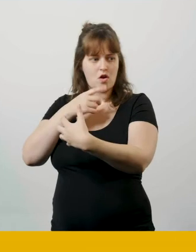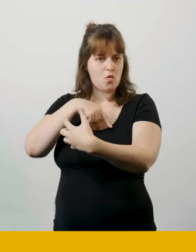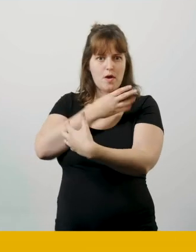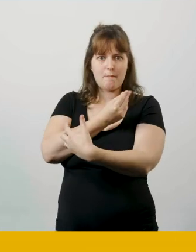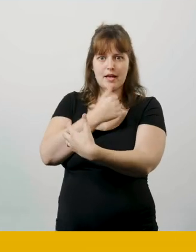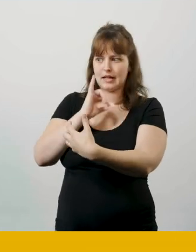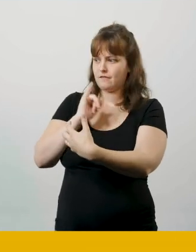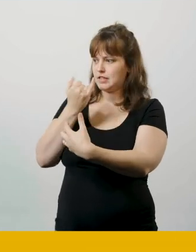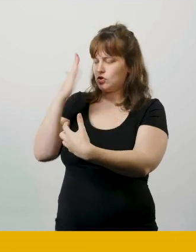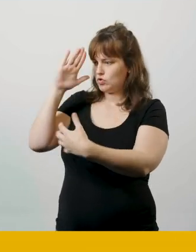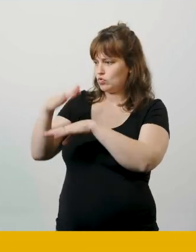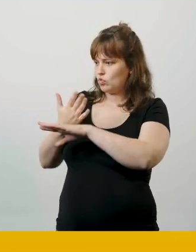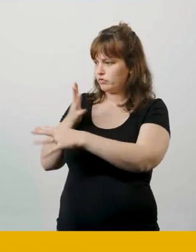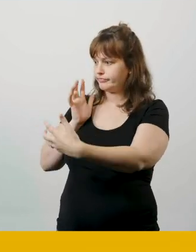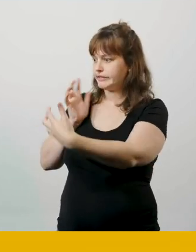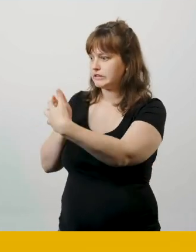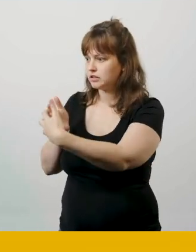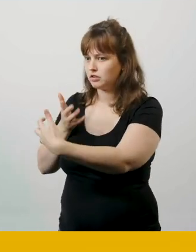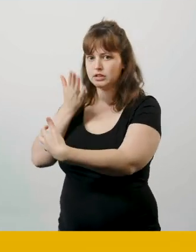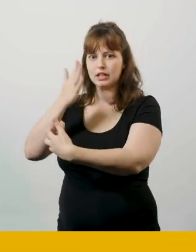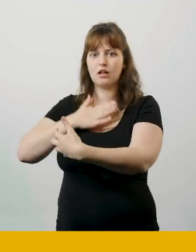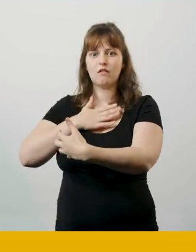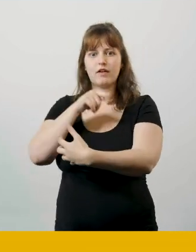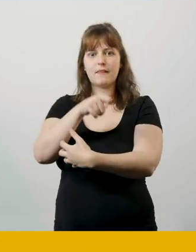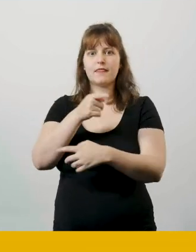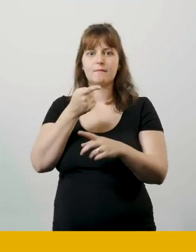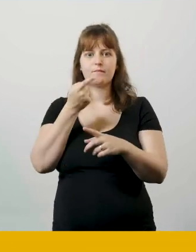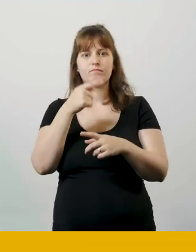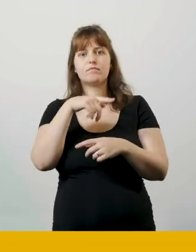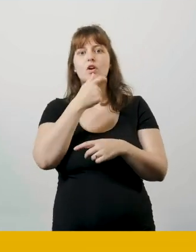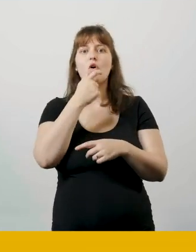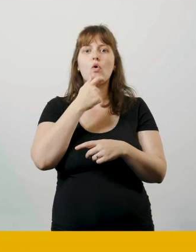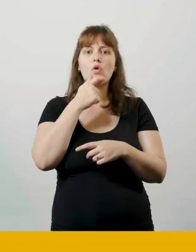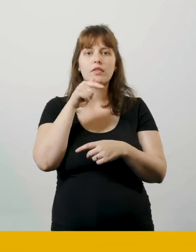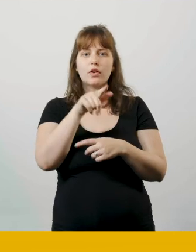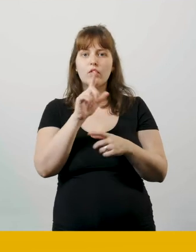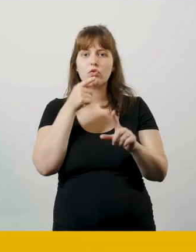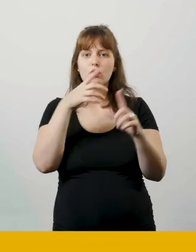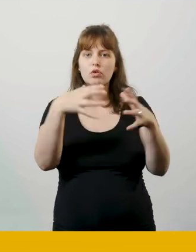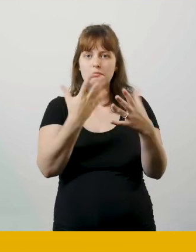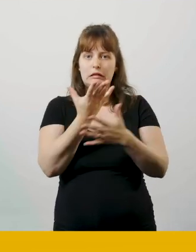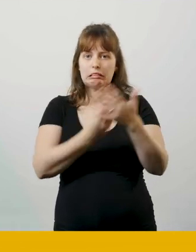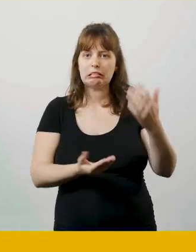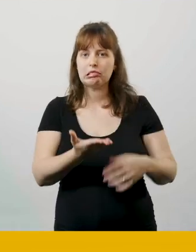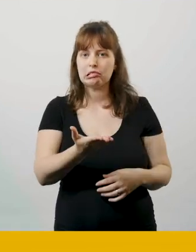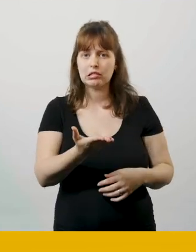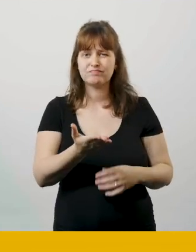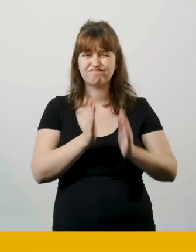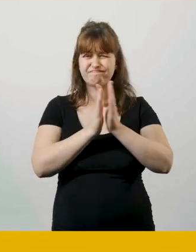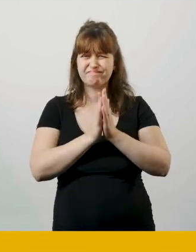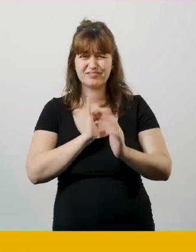abrupt, we could lose the silver market. So please do something